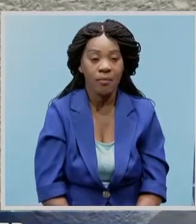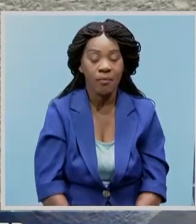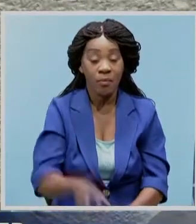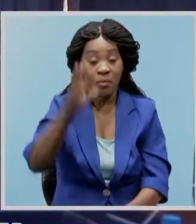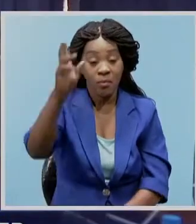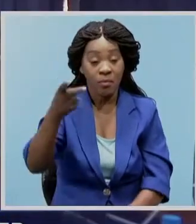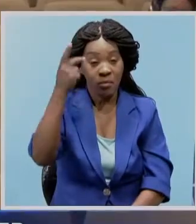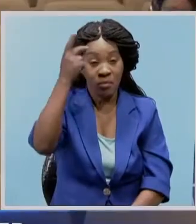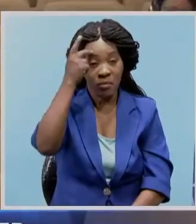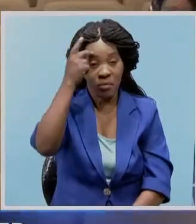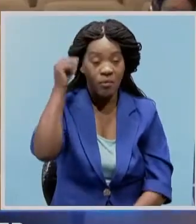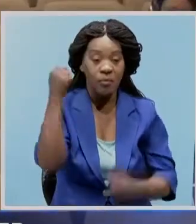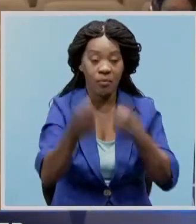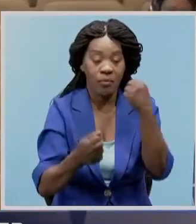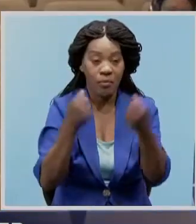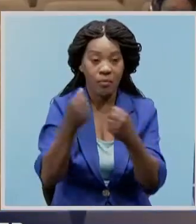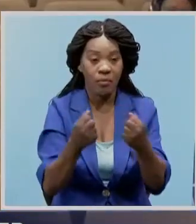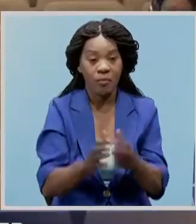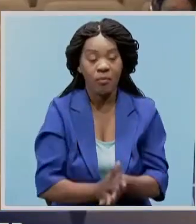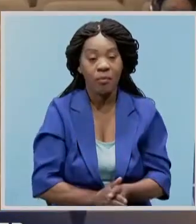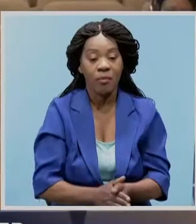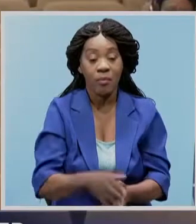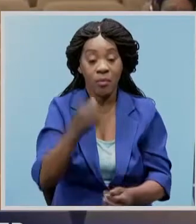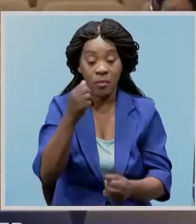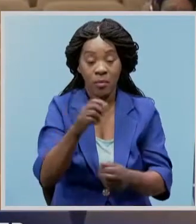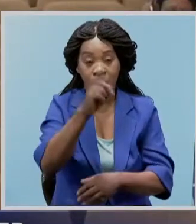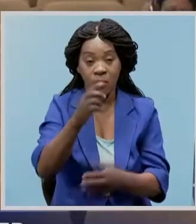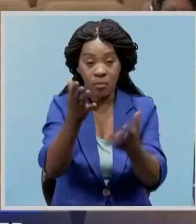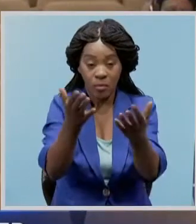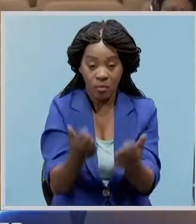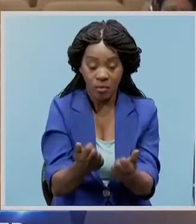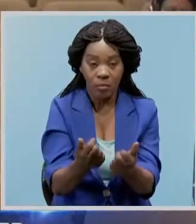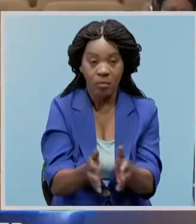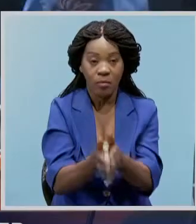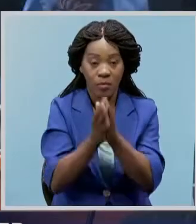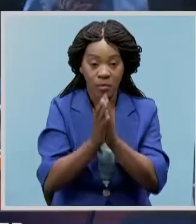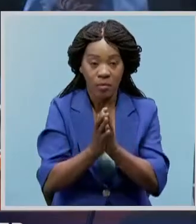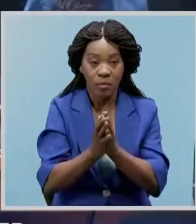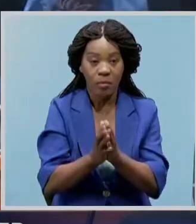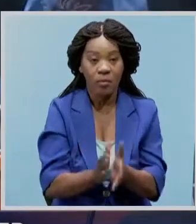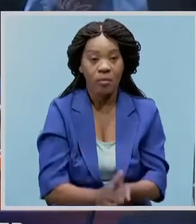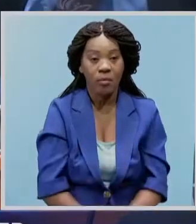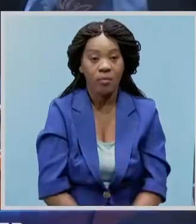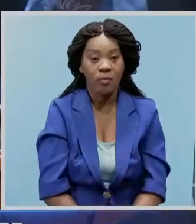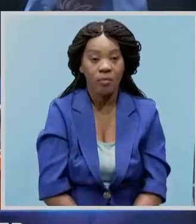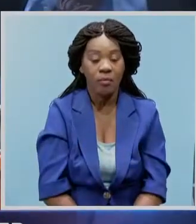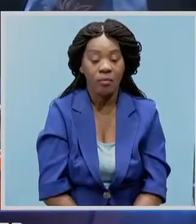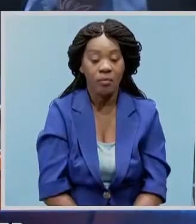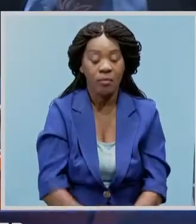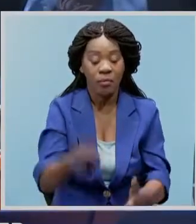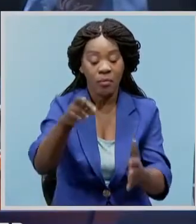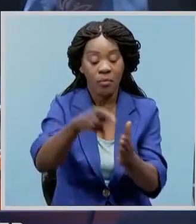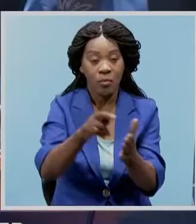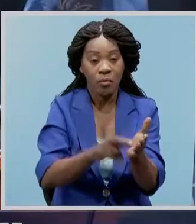intolerance, discrimination in the application of the rule of law should not be brought to